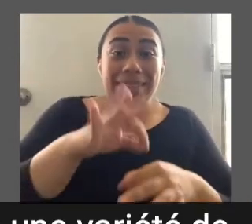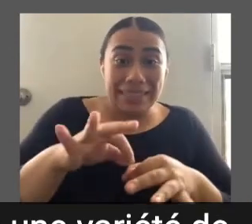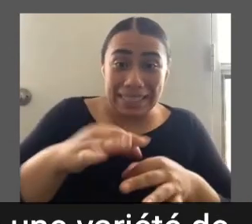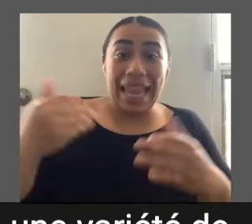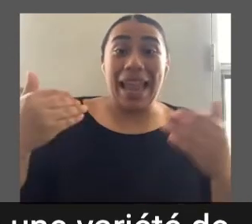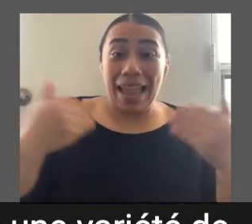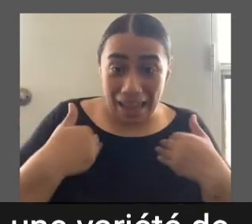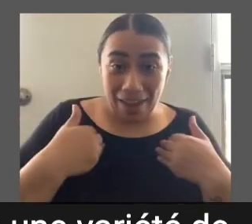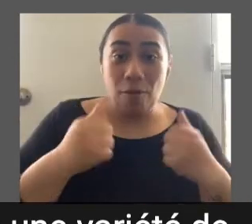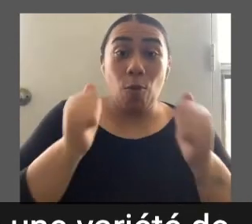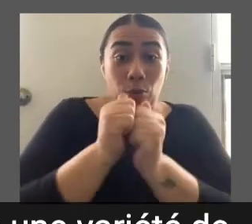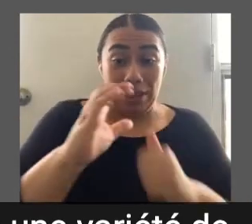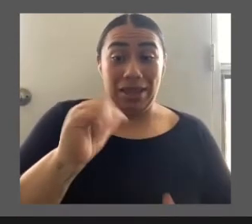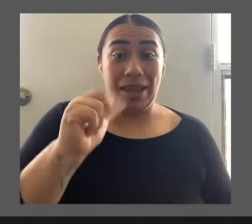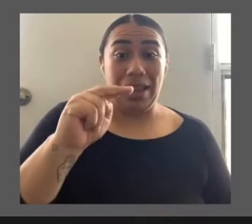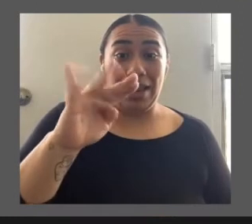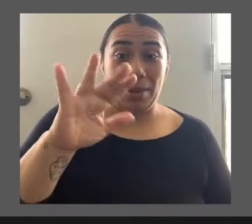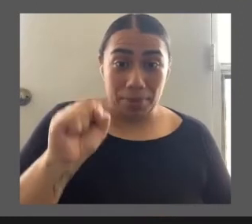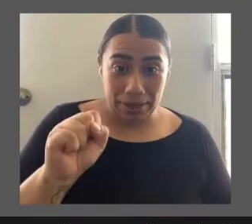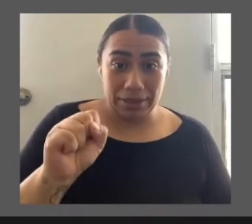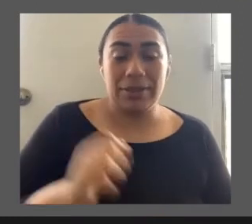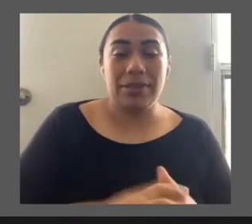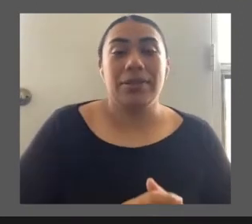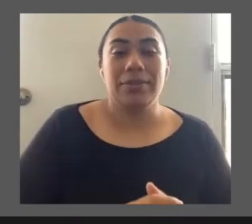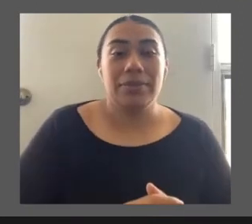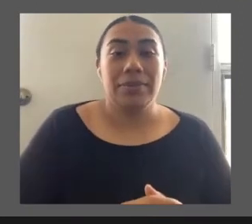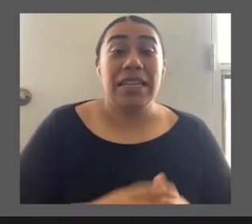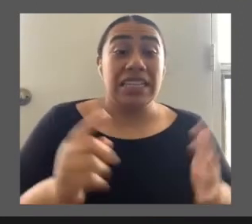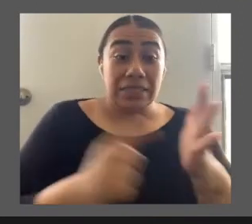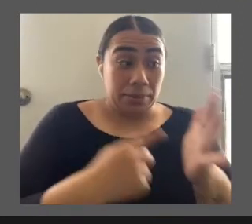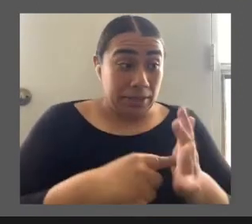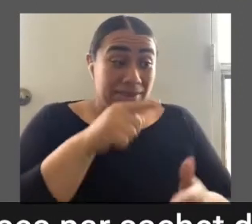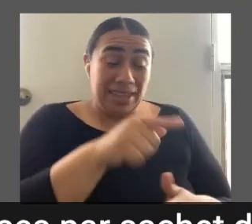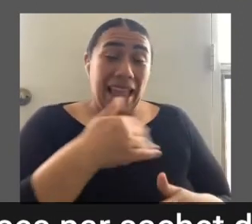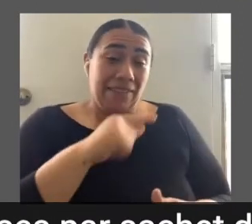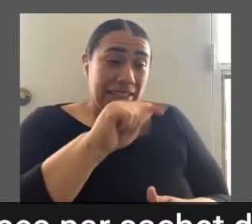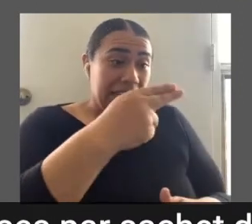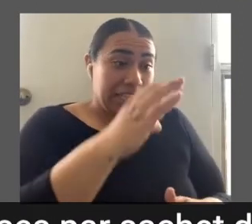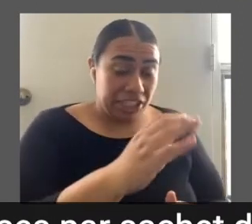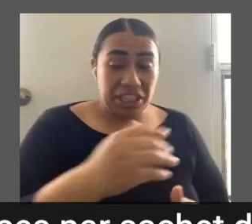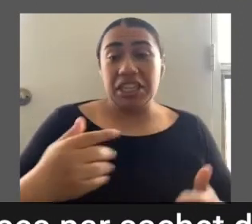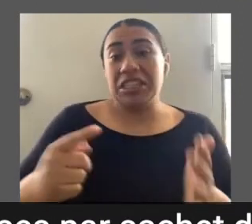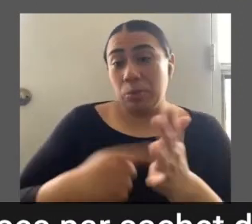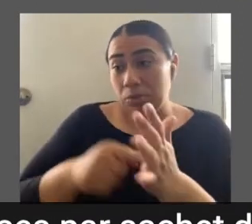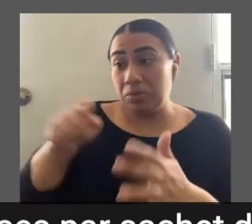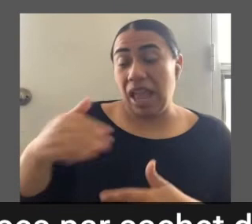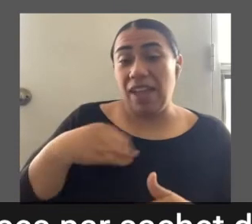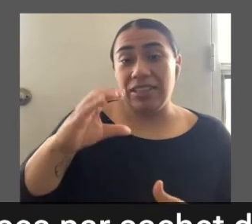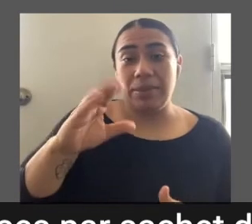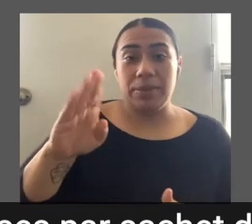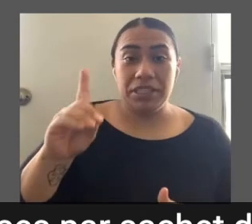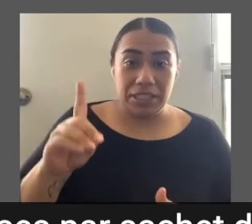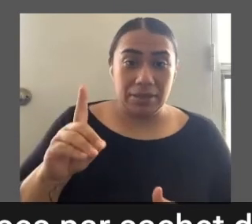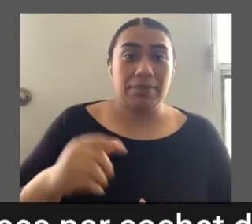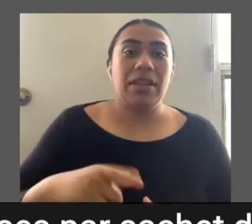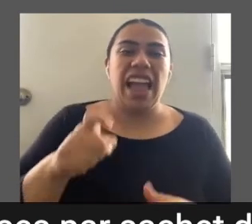in a variety of flavors. Each pouch comes with one or a few tea bags, and each LP offers different doses